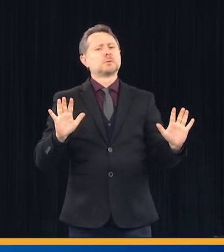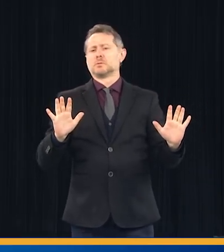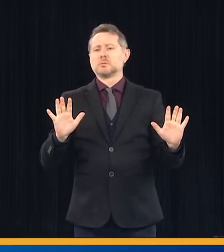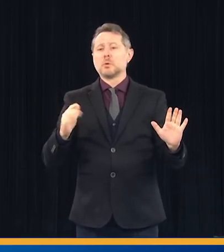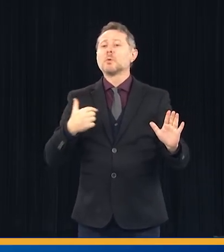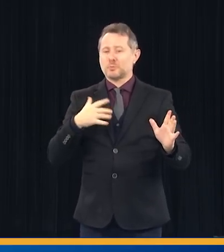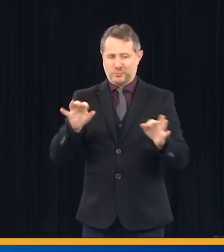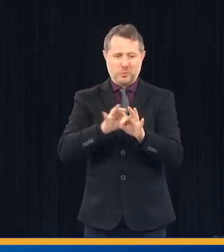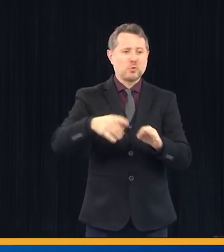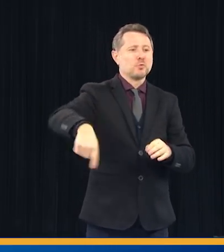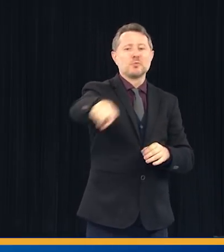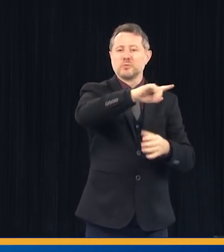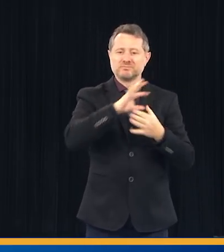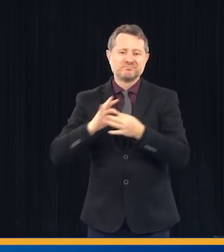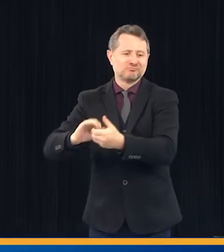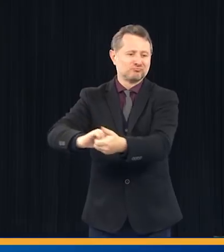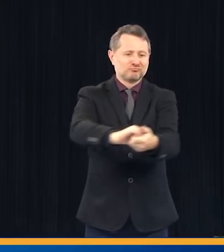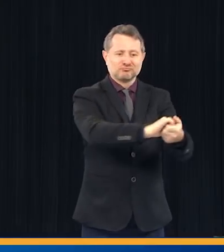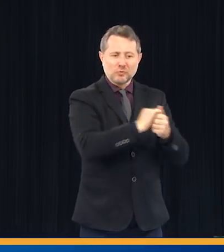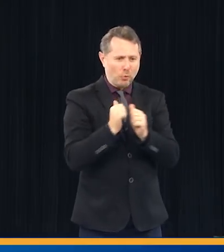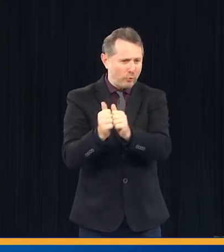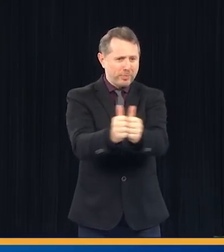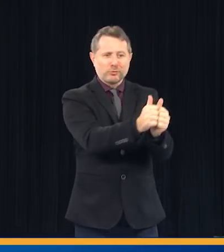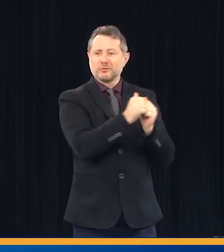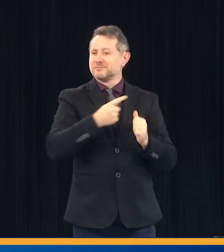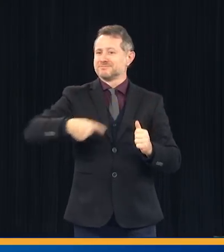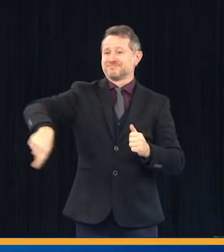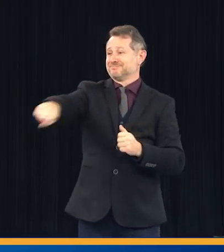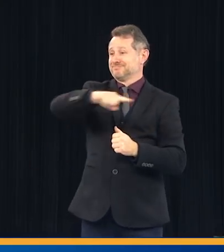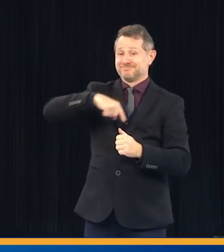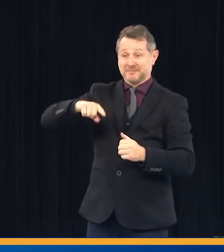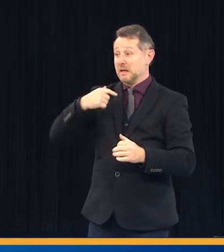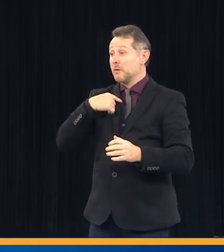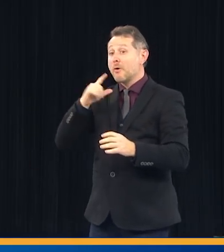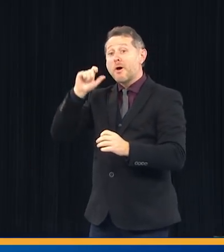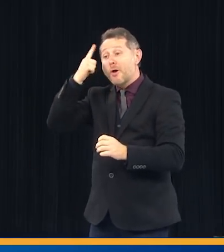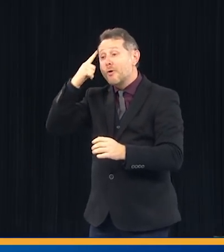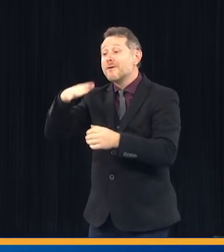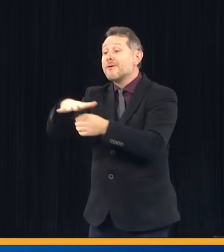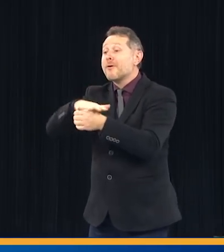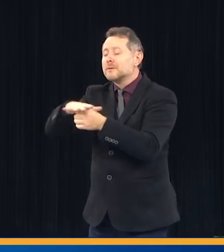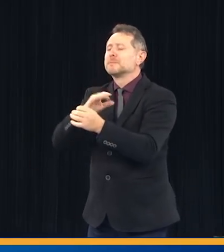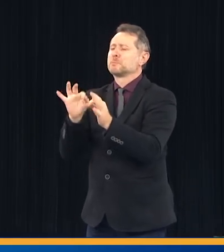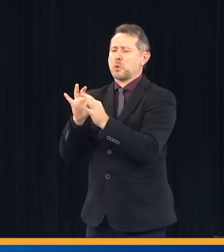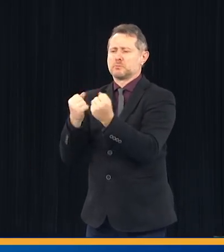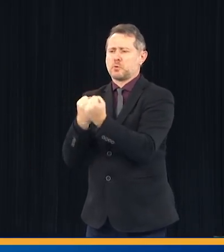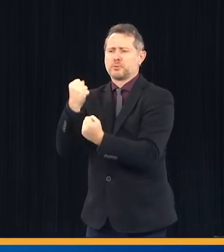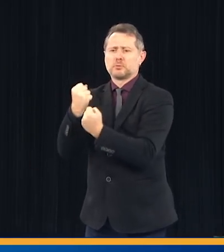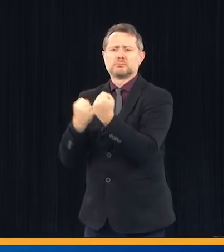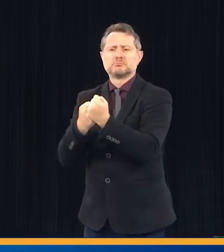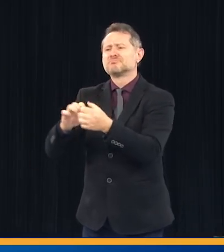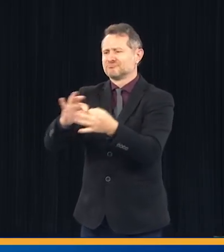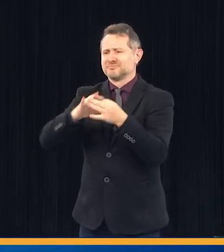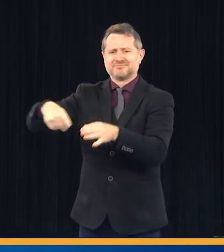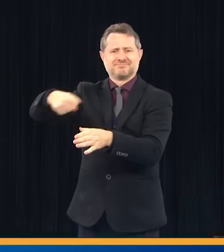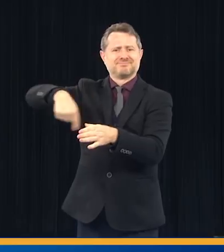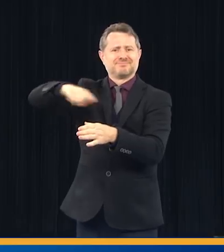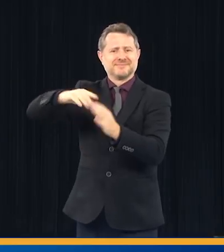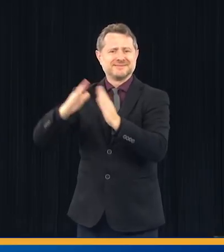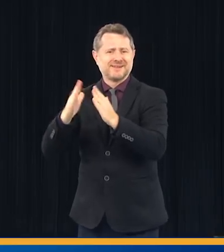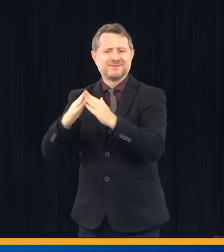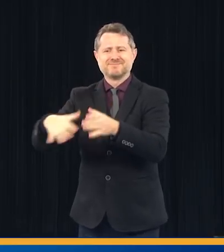system. And I need the local officials to do that. So patients can